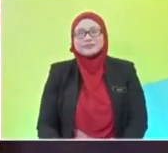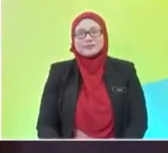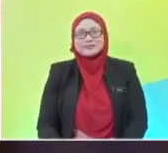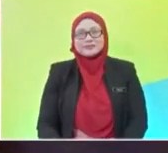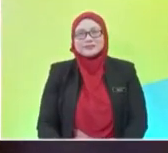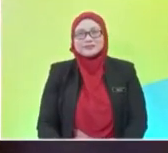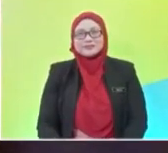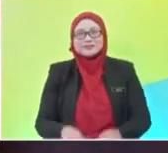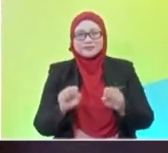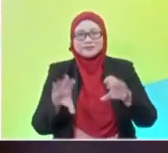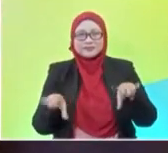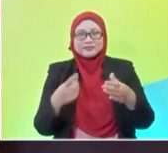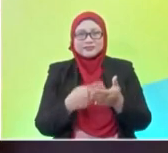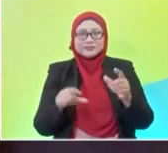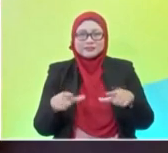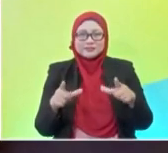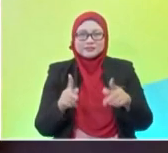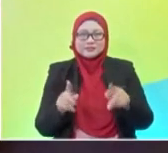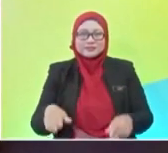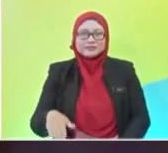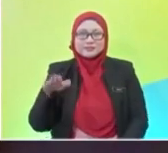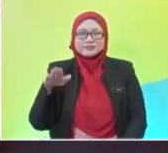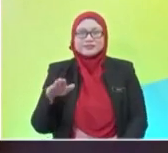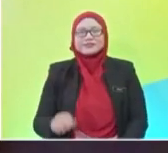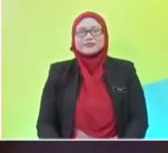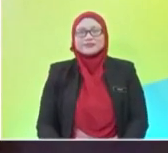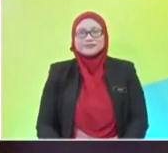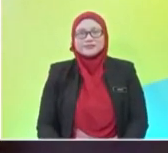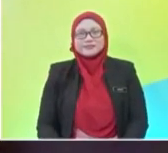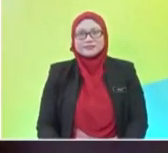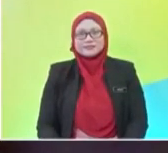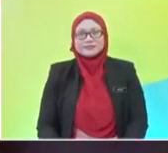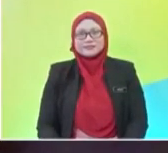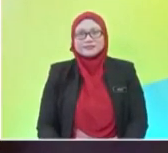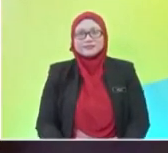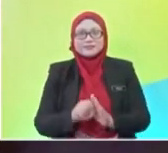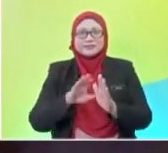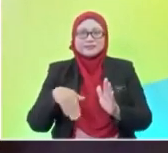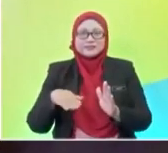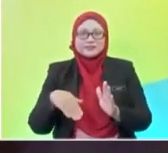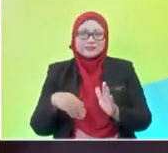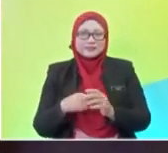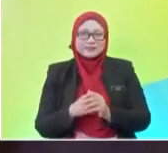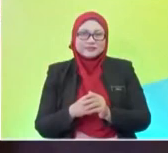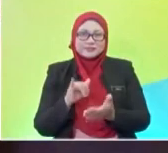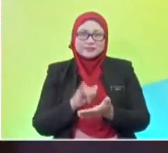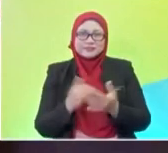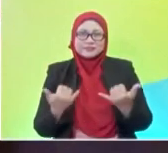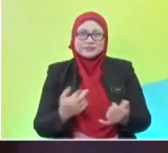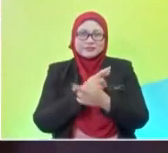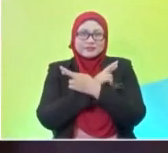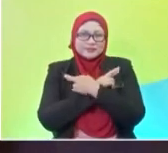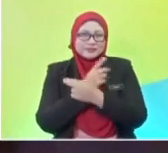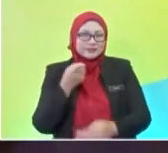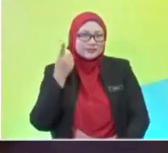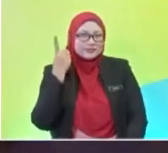flood happens. So make sure we write these down. Thank you very much, teacher, for sharing the tips. But before we proceed with today's lesson, how about we take a short break? Is that okay, teacher?